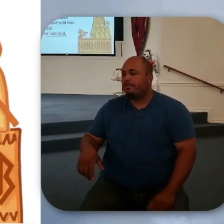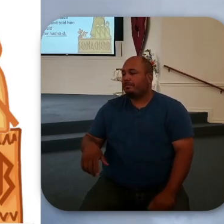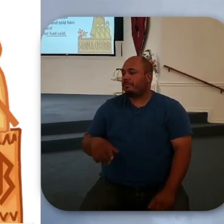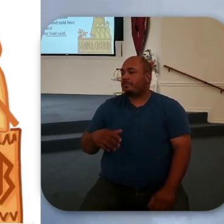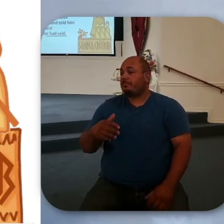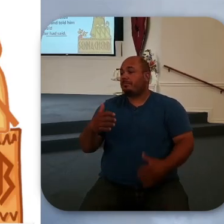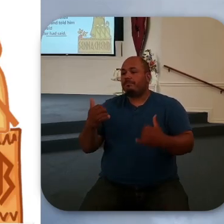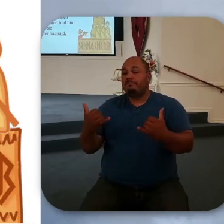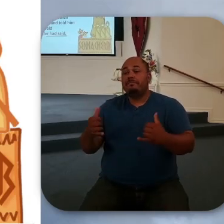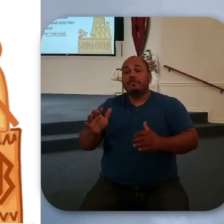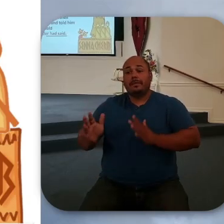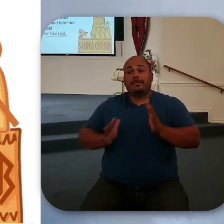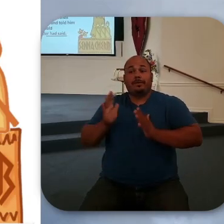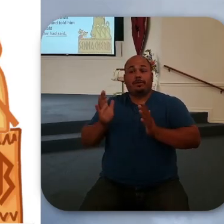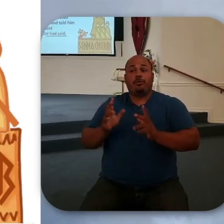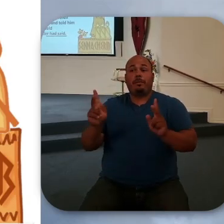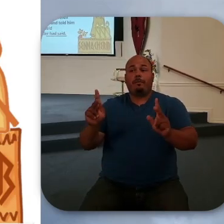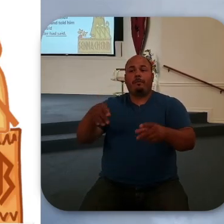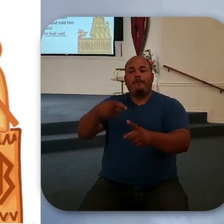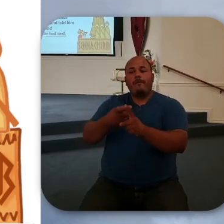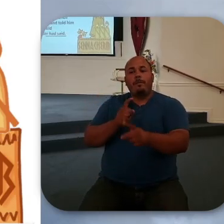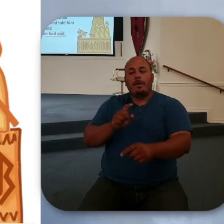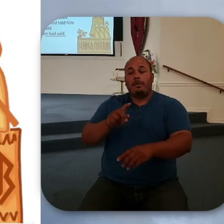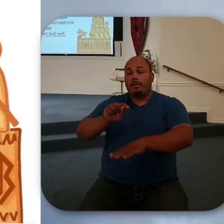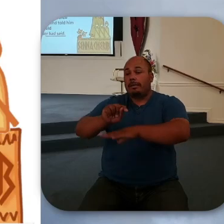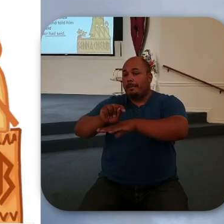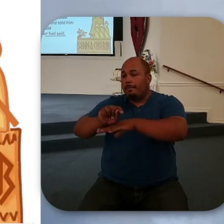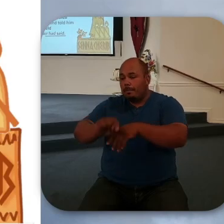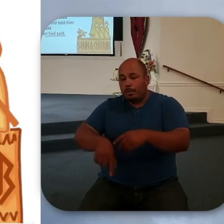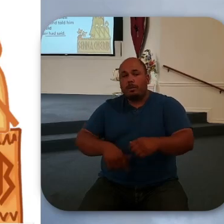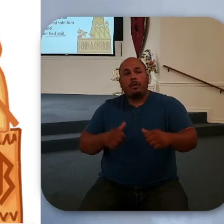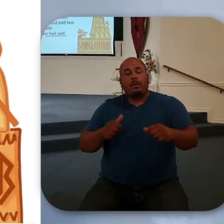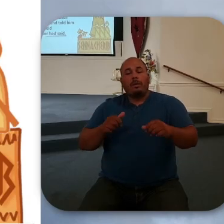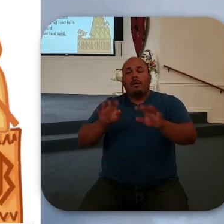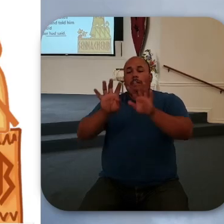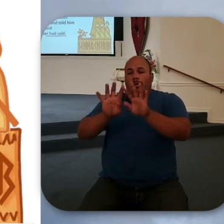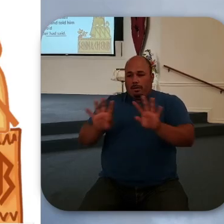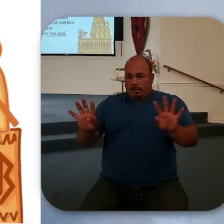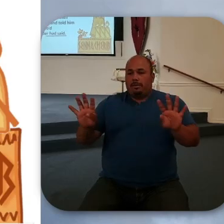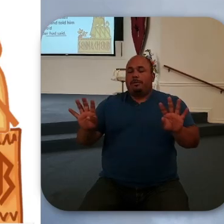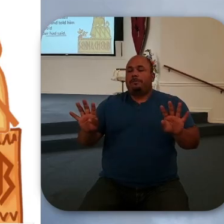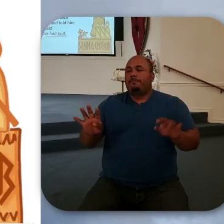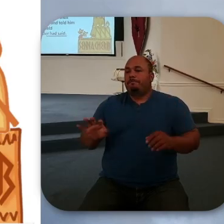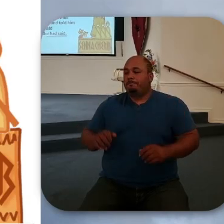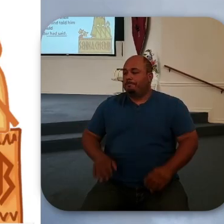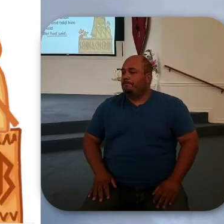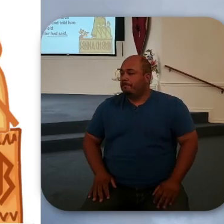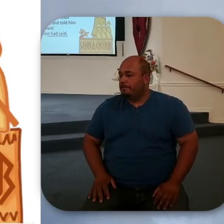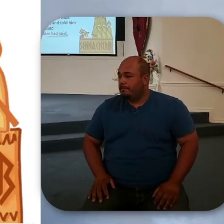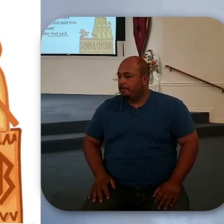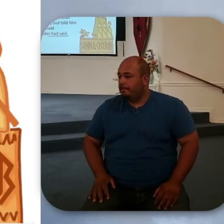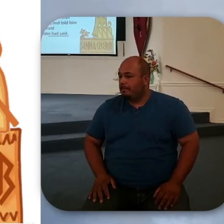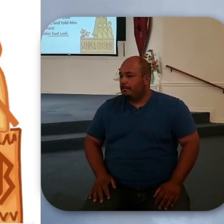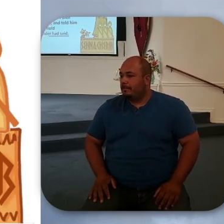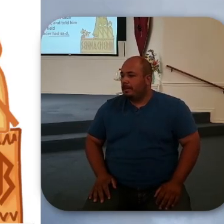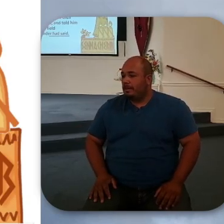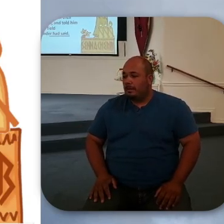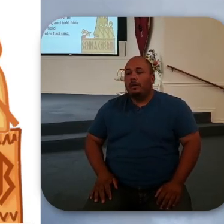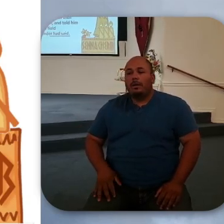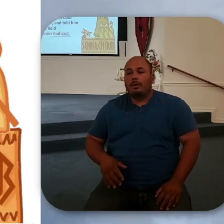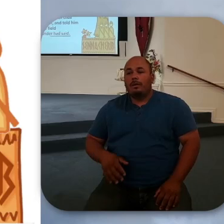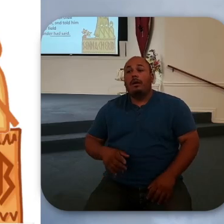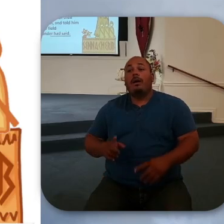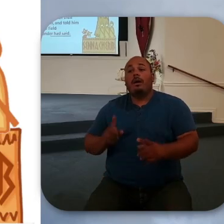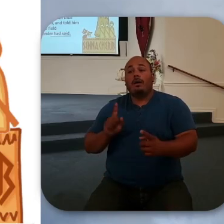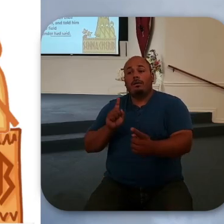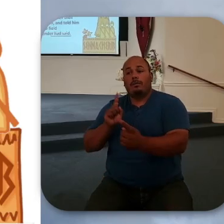the palace administrator, Shebna, the secretary, and Joah, son of Asaph, the recorder, went to Hezekiah